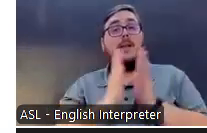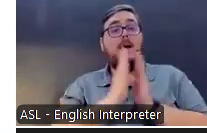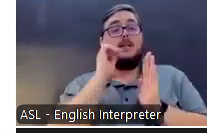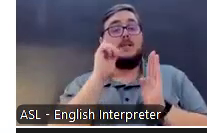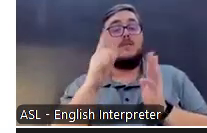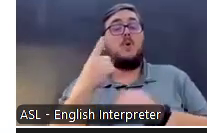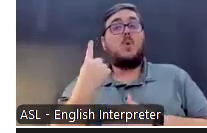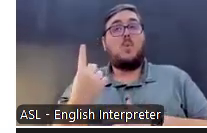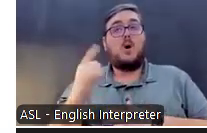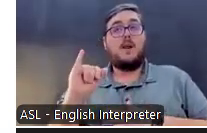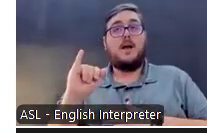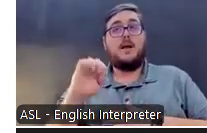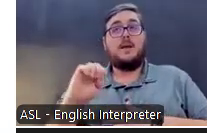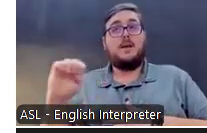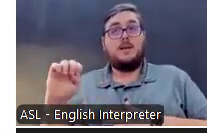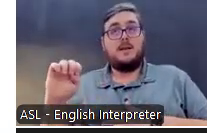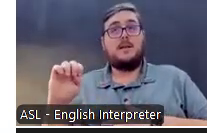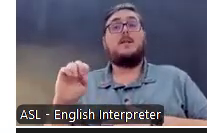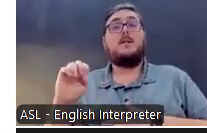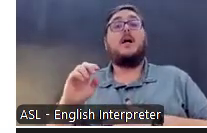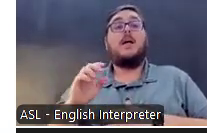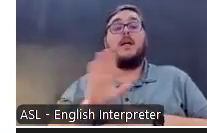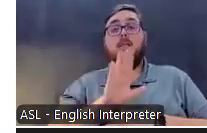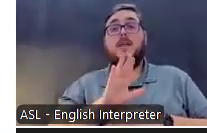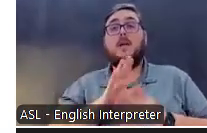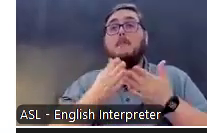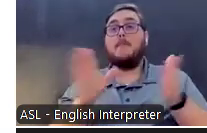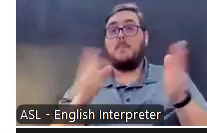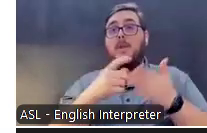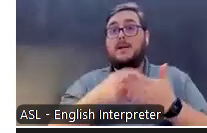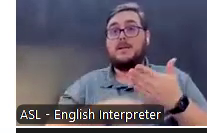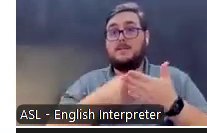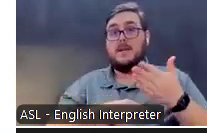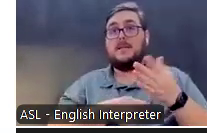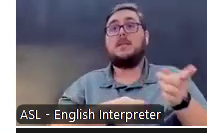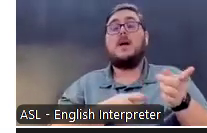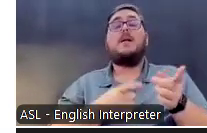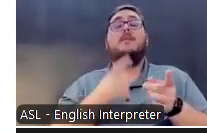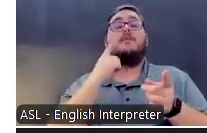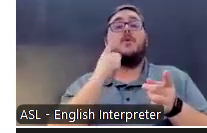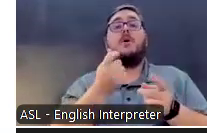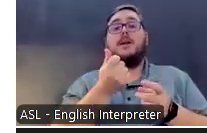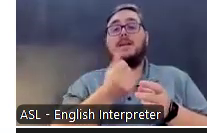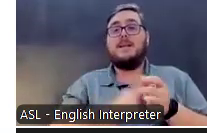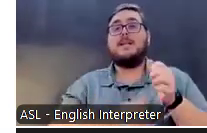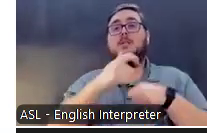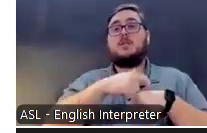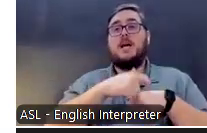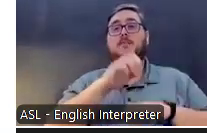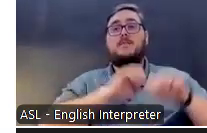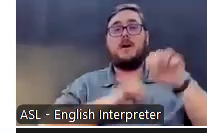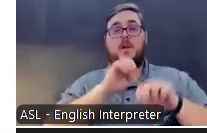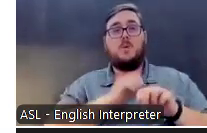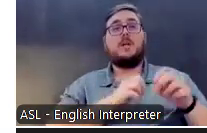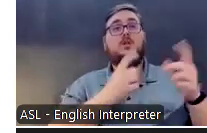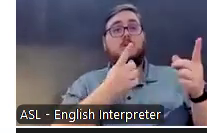expense each time a district does an evaluation that the parent is concerned about. Once the request for an